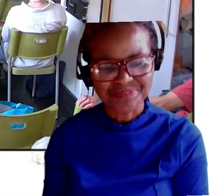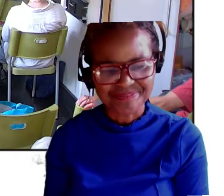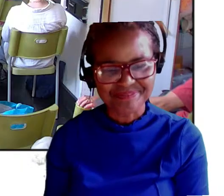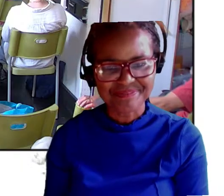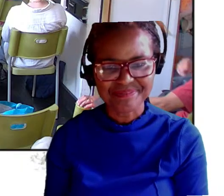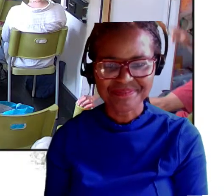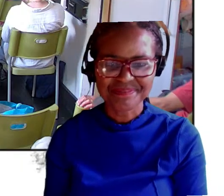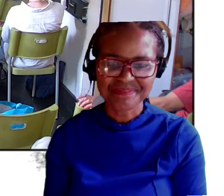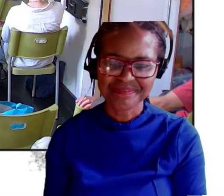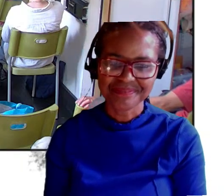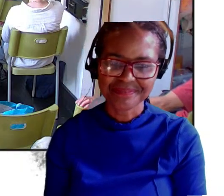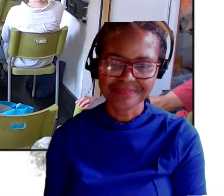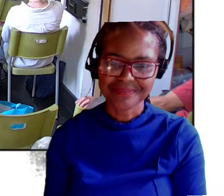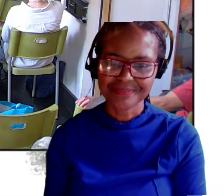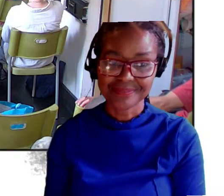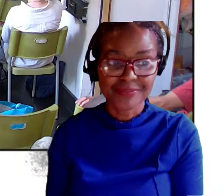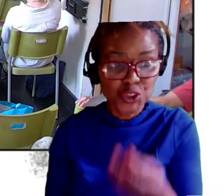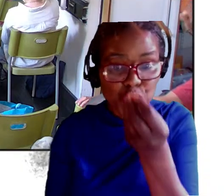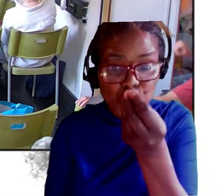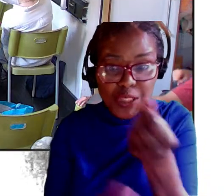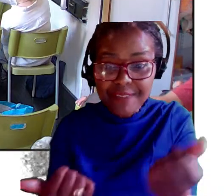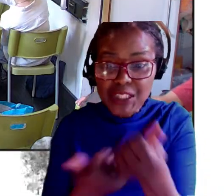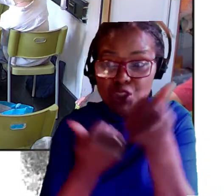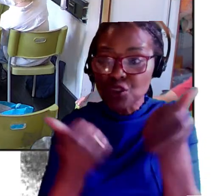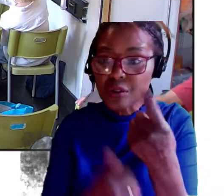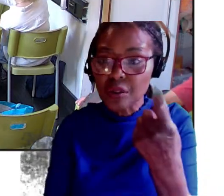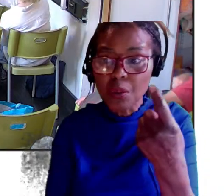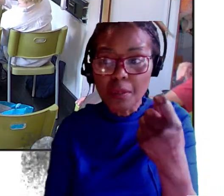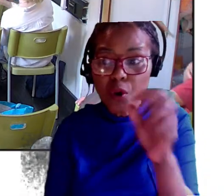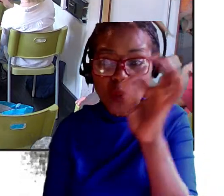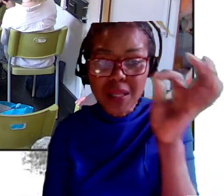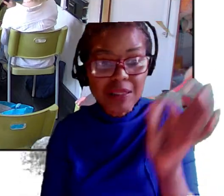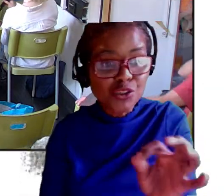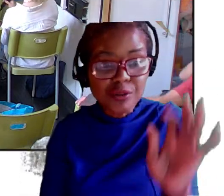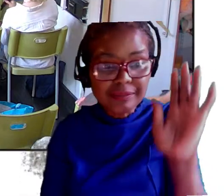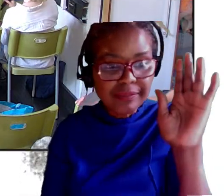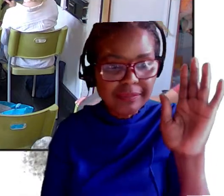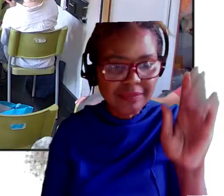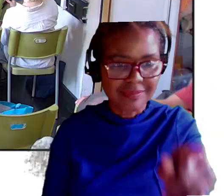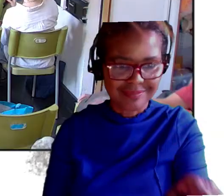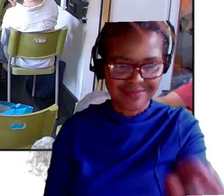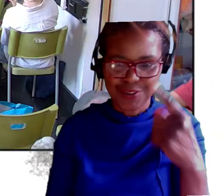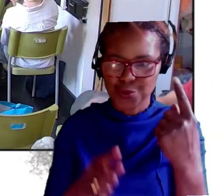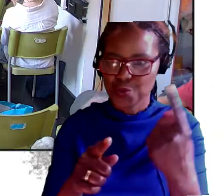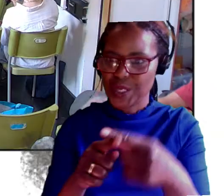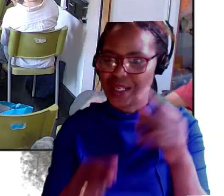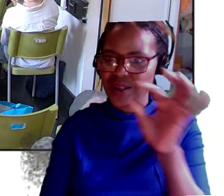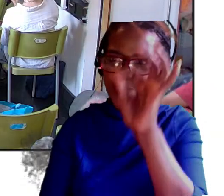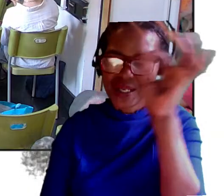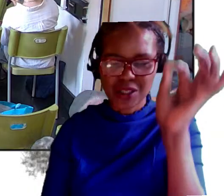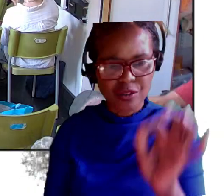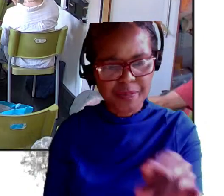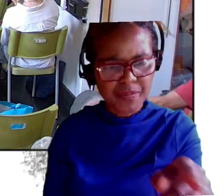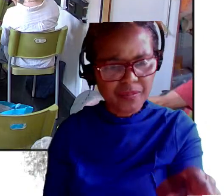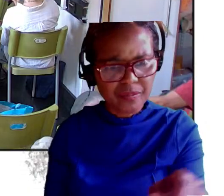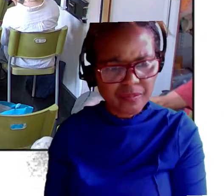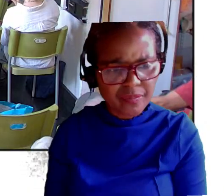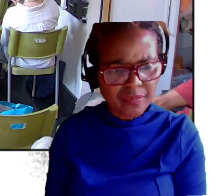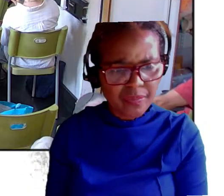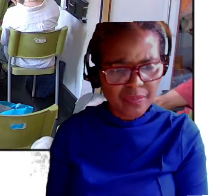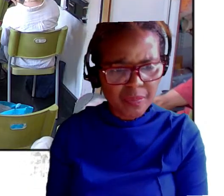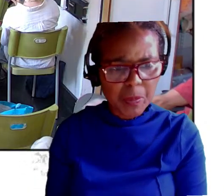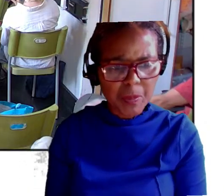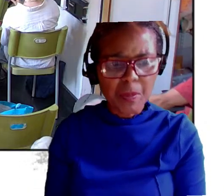Anything else before we finish? Oh, Tim. It's just a really quick one about what technology that you've written would you like to